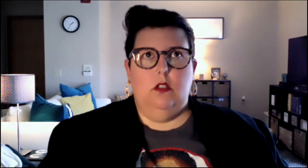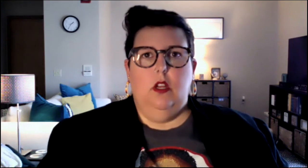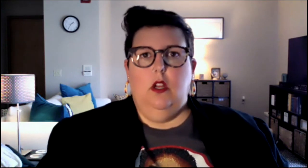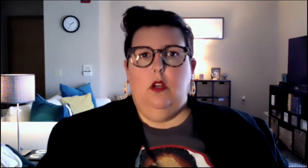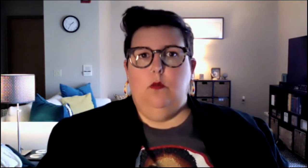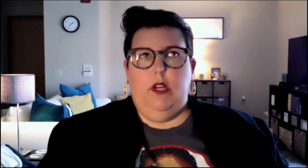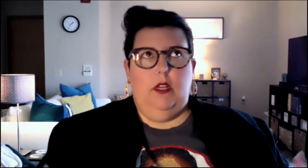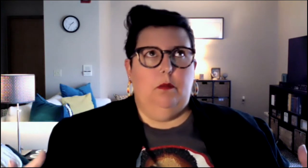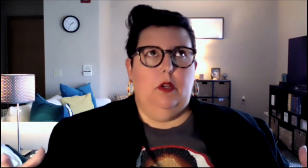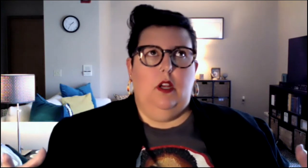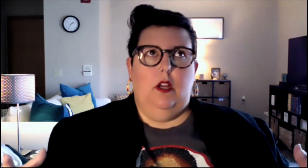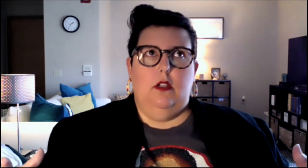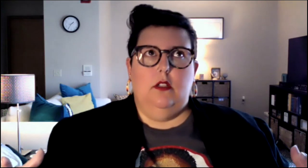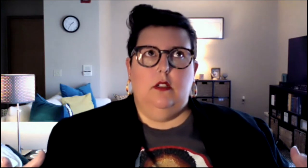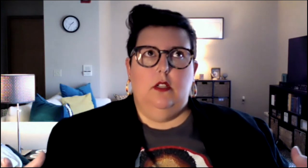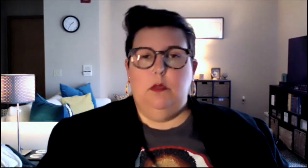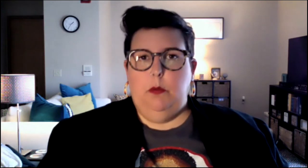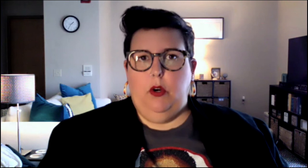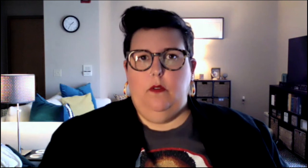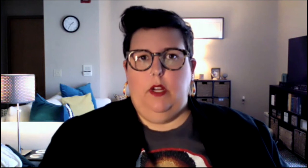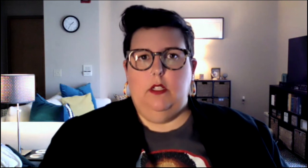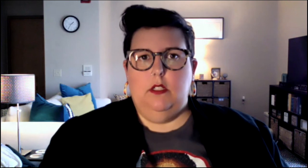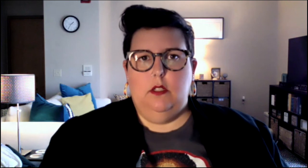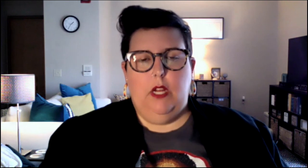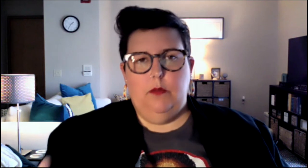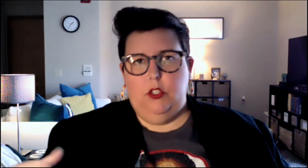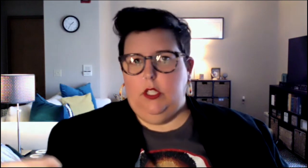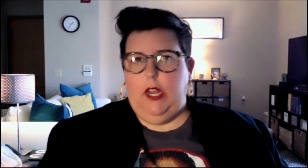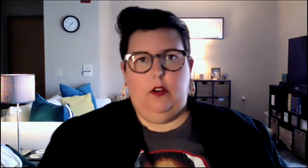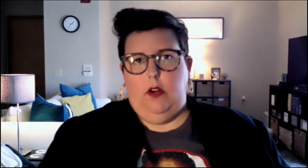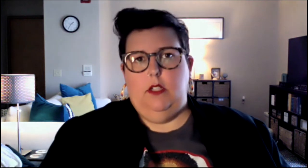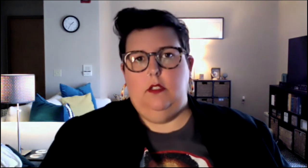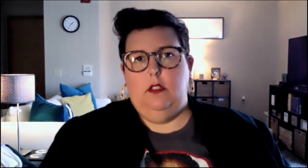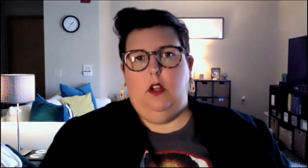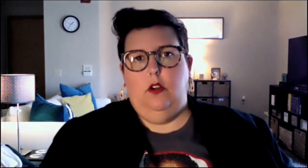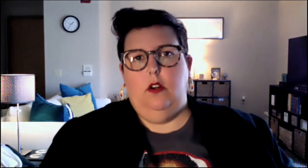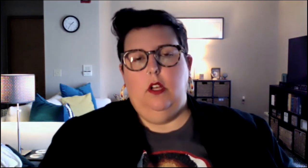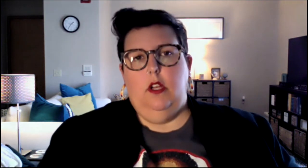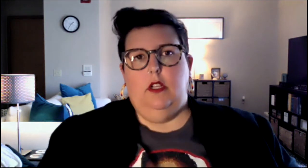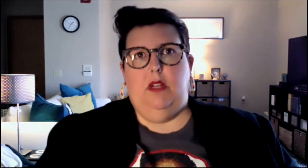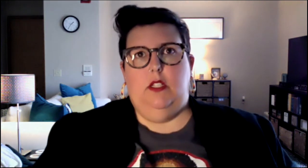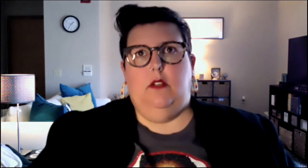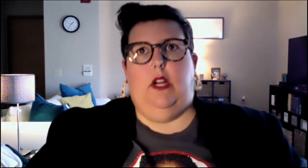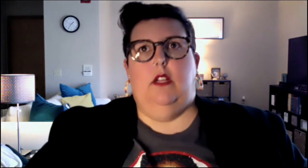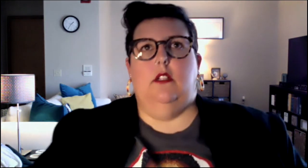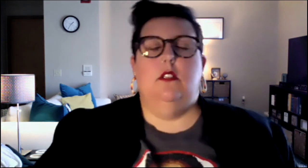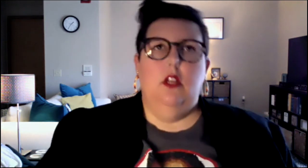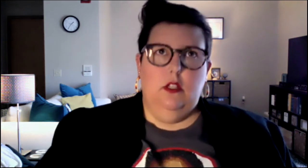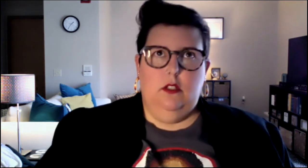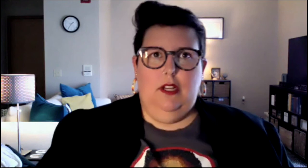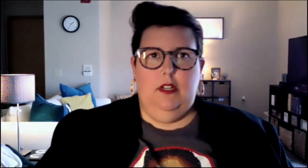assault, rape, intimate partner violence, sometimes it just categorizes under domestic